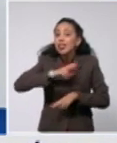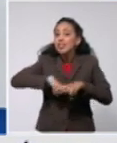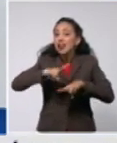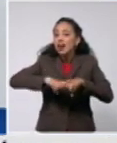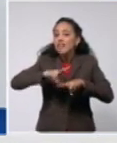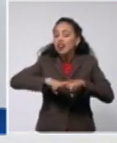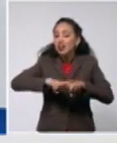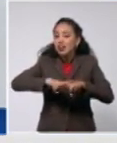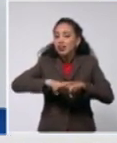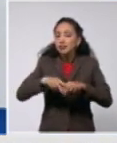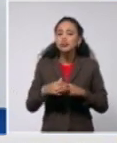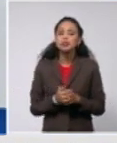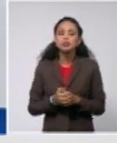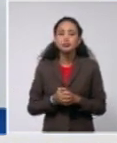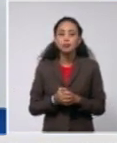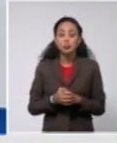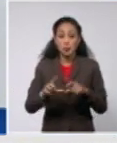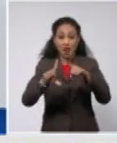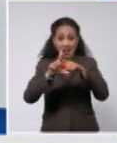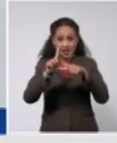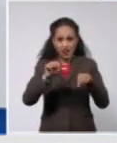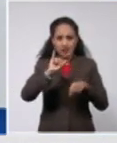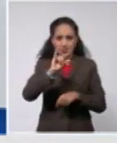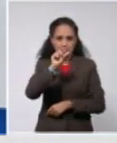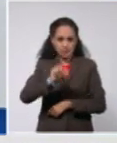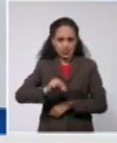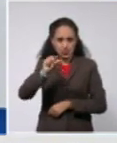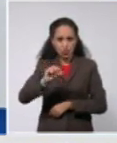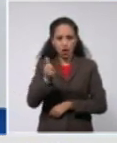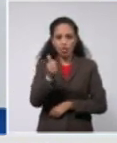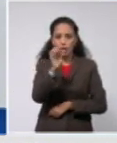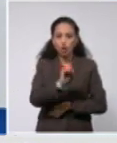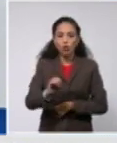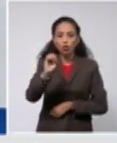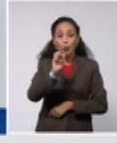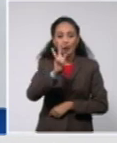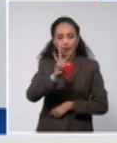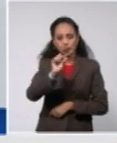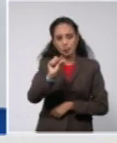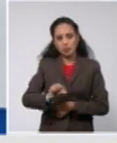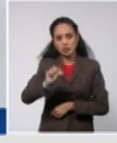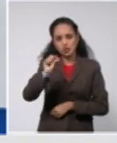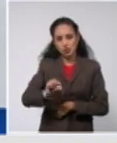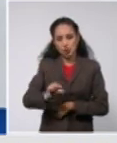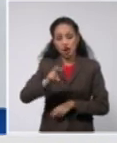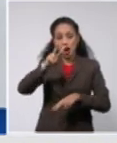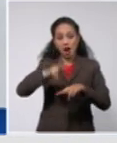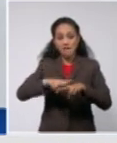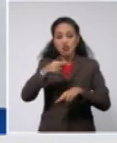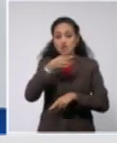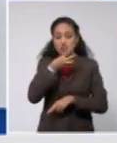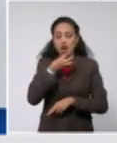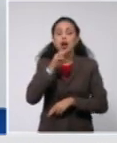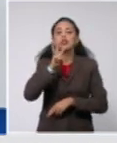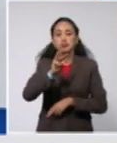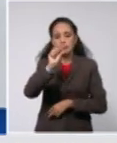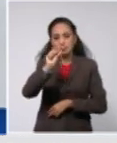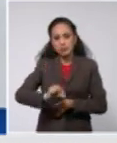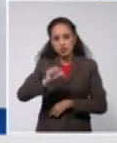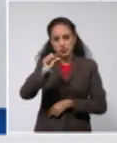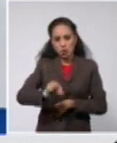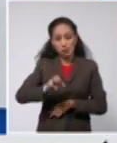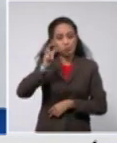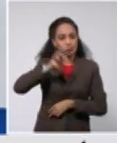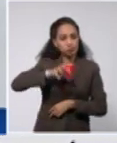3, Plaza de la Revolución 3, Arroyo Naranjo 3, Centro